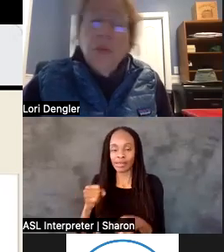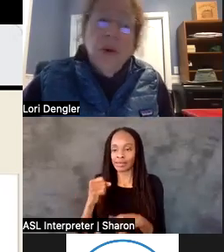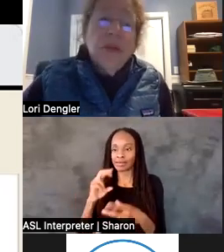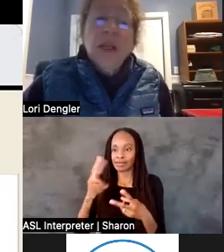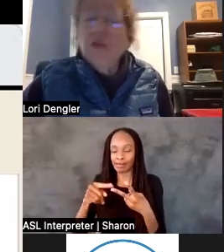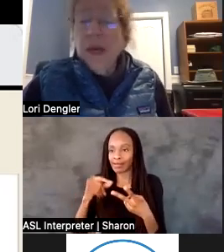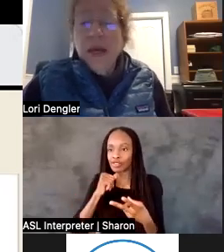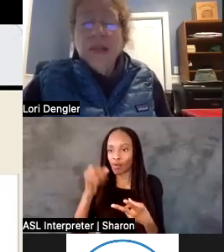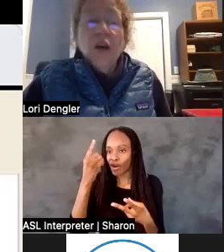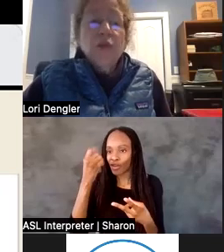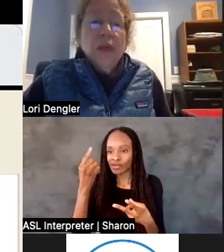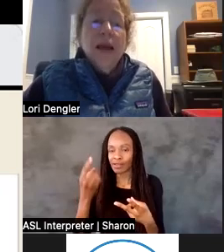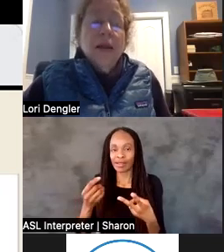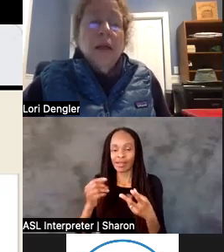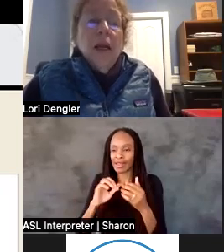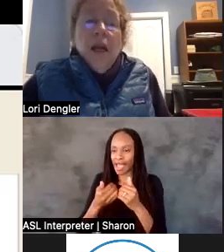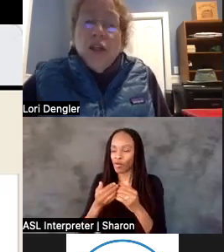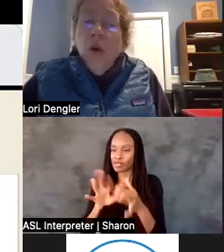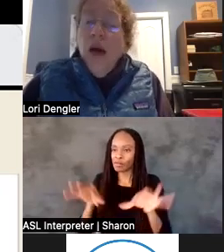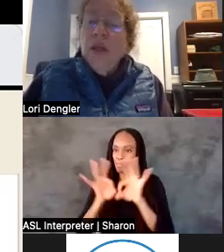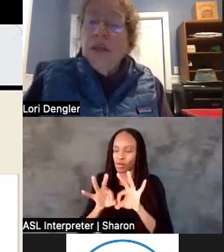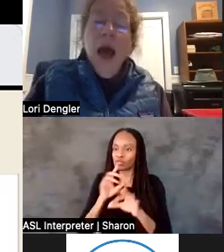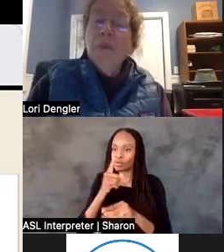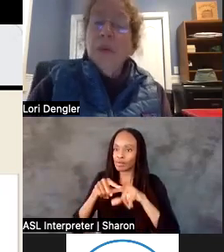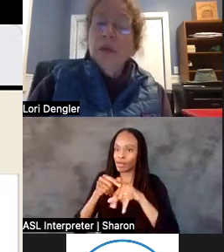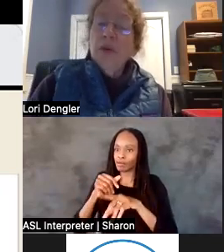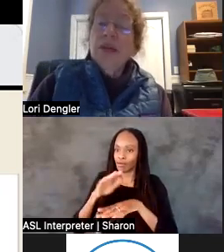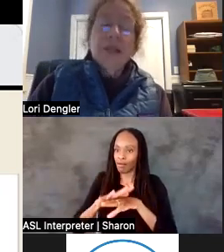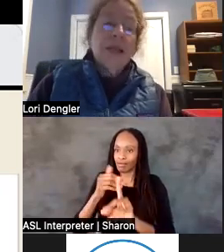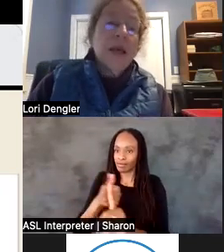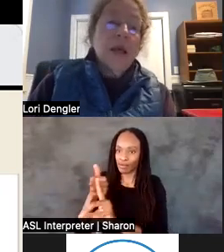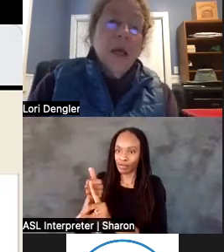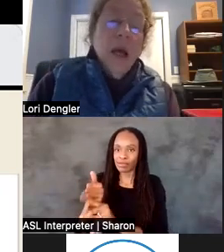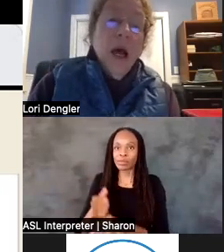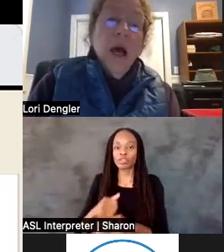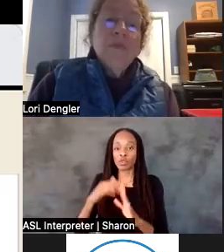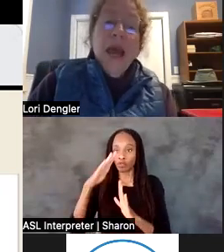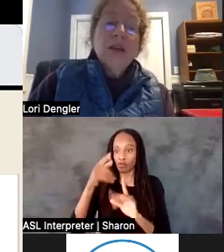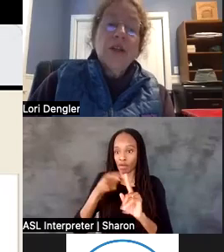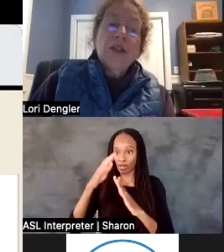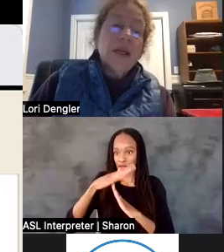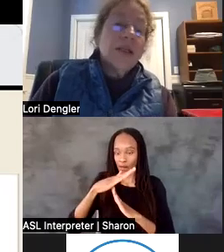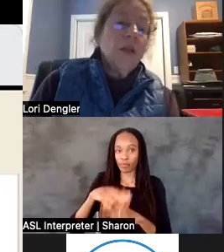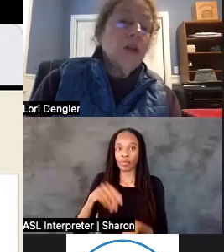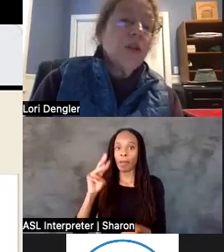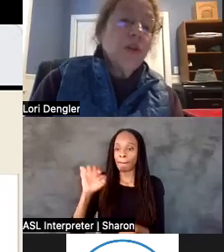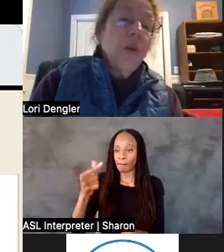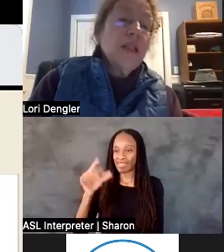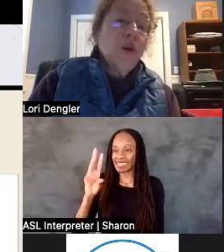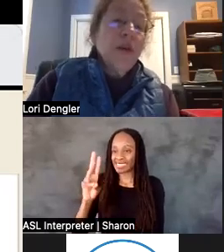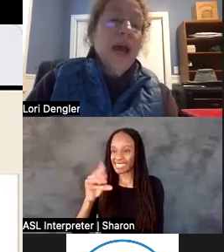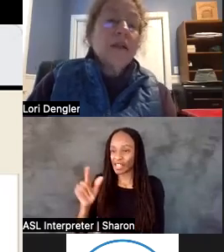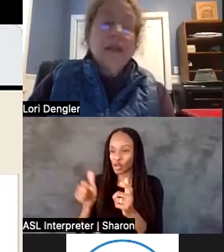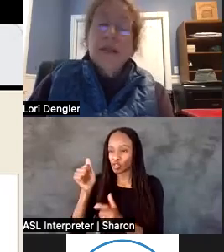the importance of being self-reliant. So on the top, you can see magnitude 6 and larger